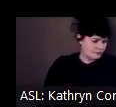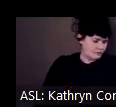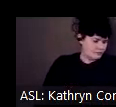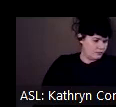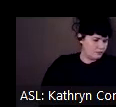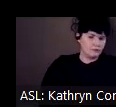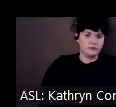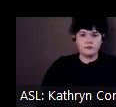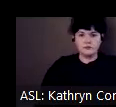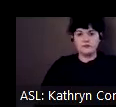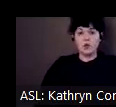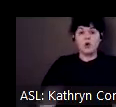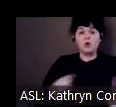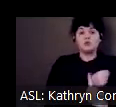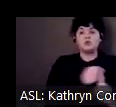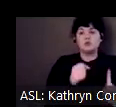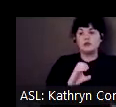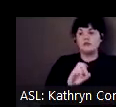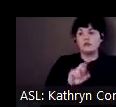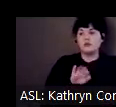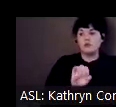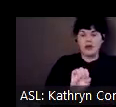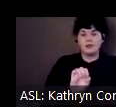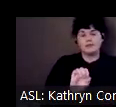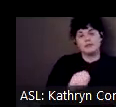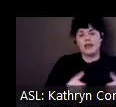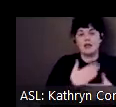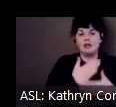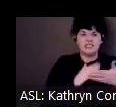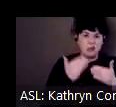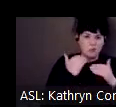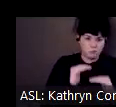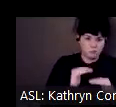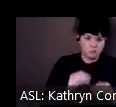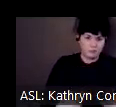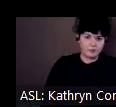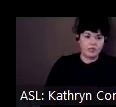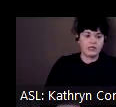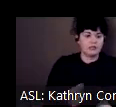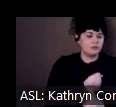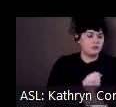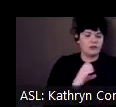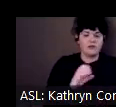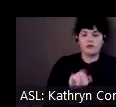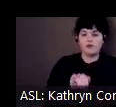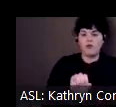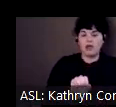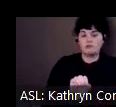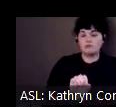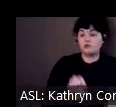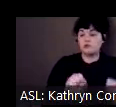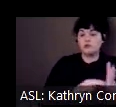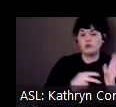So I talked about assaultive crimes having some limitations, and assaultive crimes can be either misdemeanors